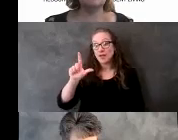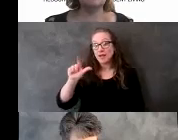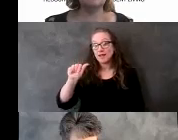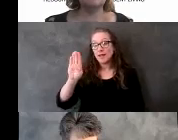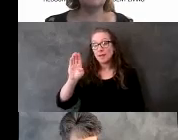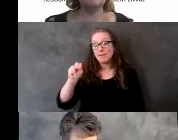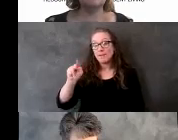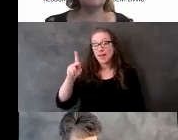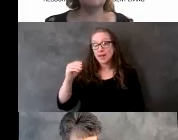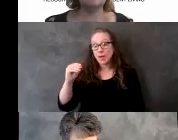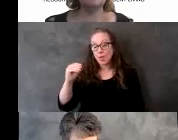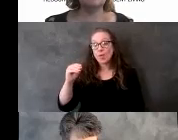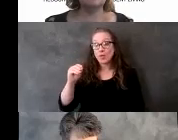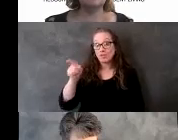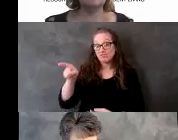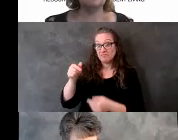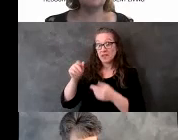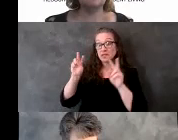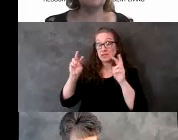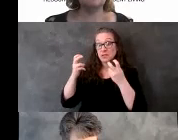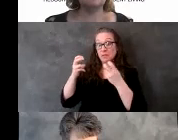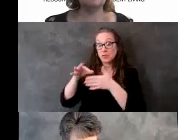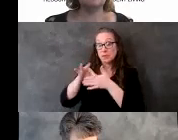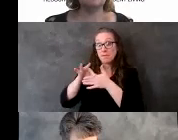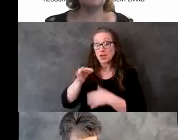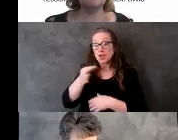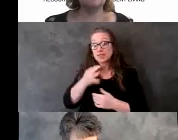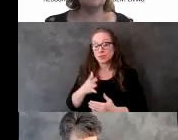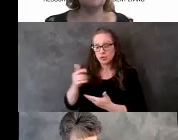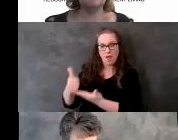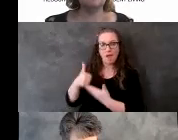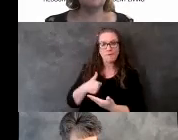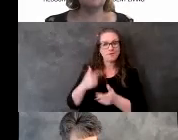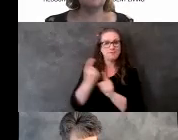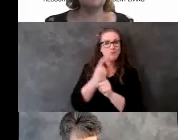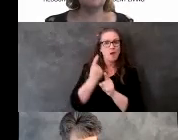us do a proper assessment of all of the facilities.